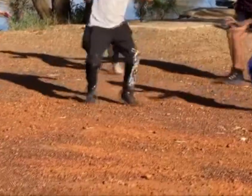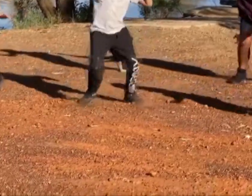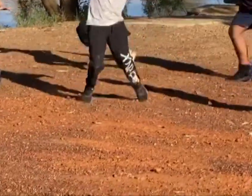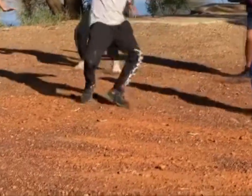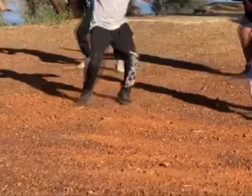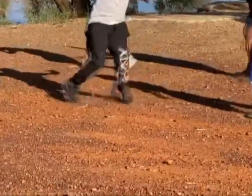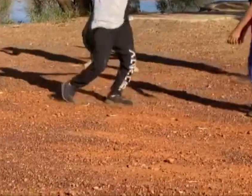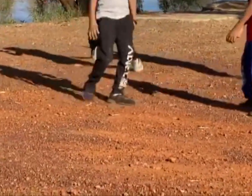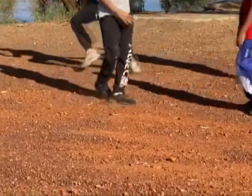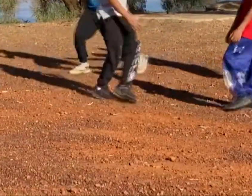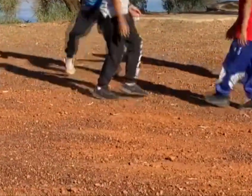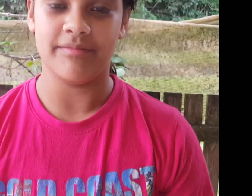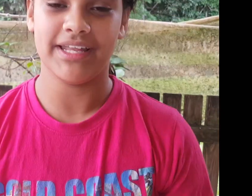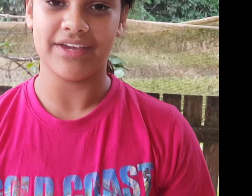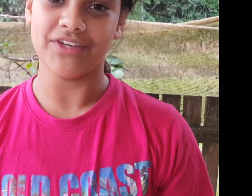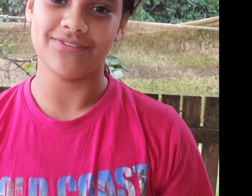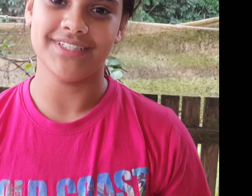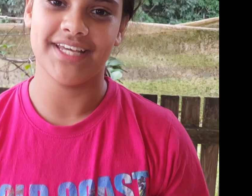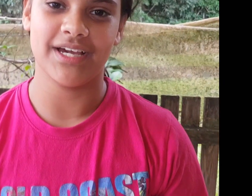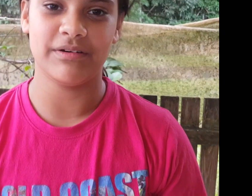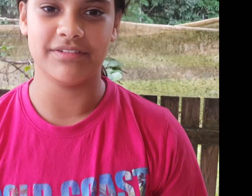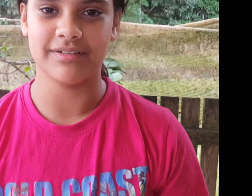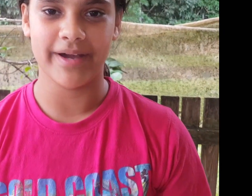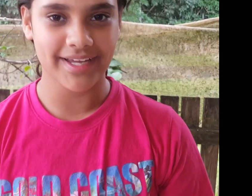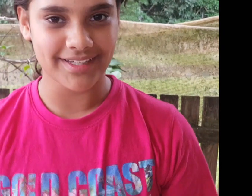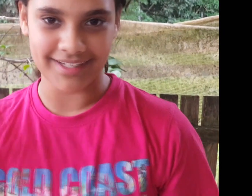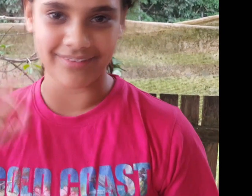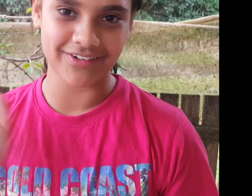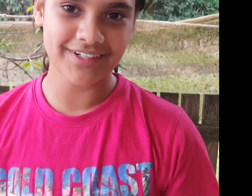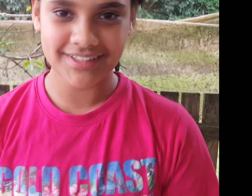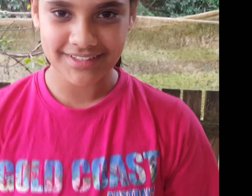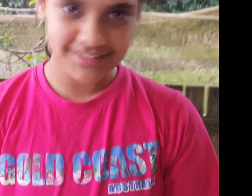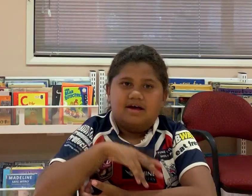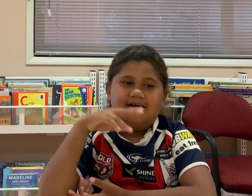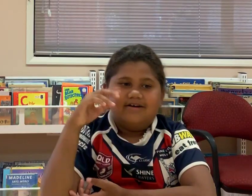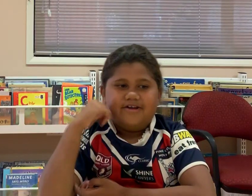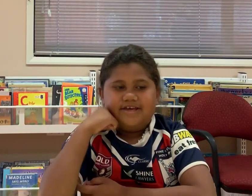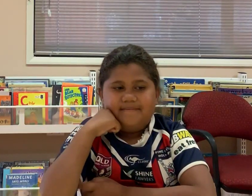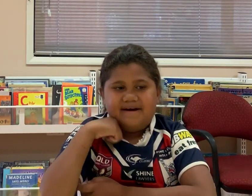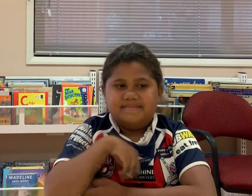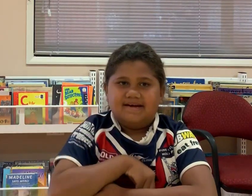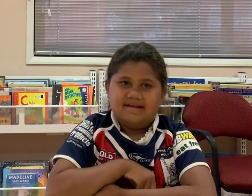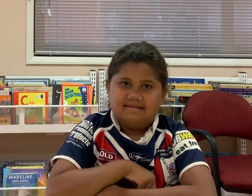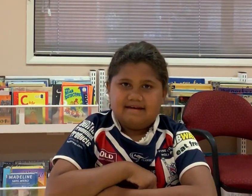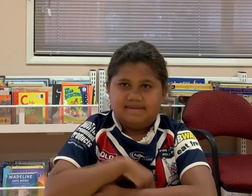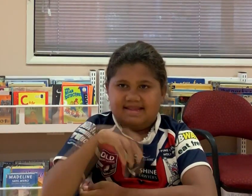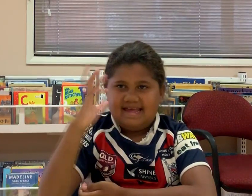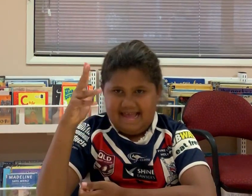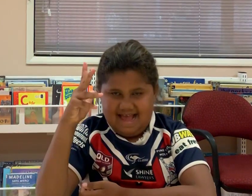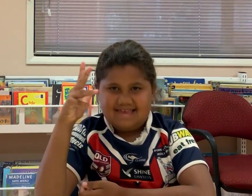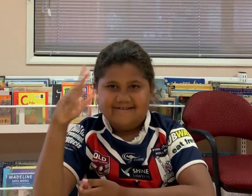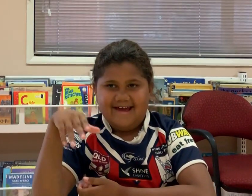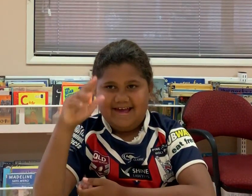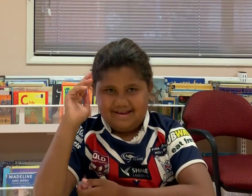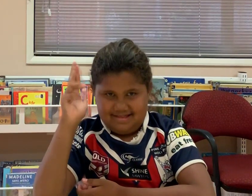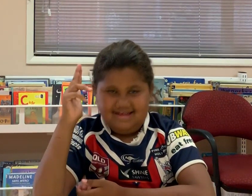shakeling. In my language, we say yawa for goodbye. Yawa. Guri Jabambia, that means